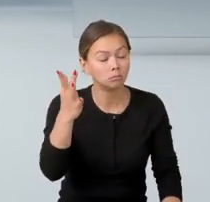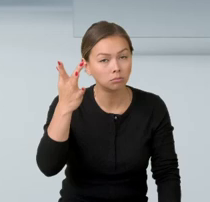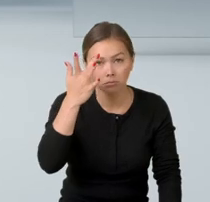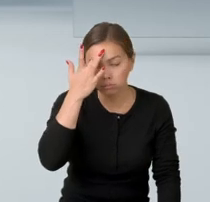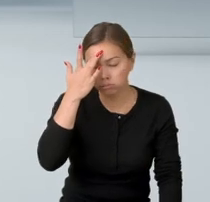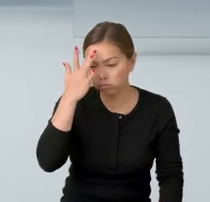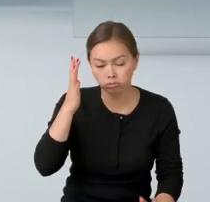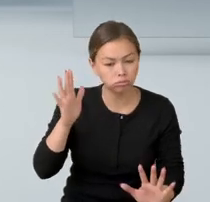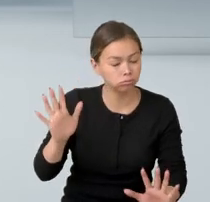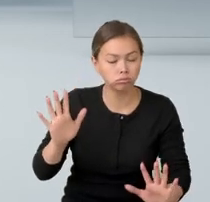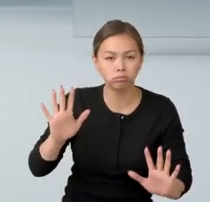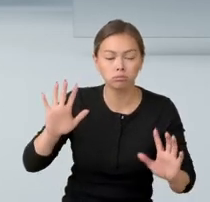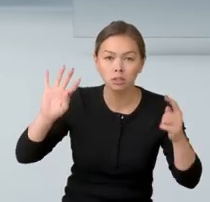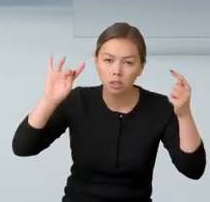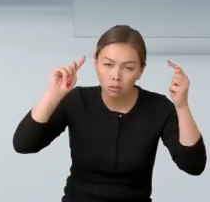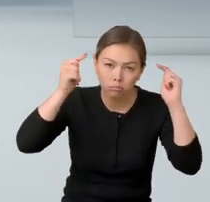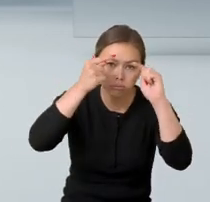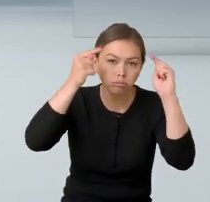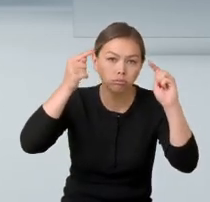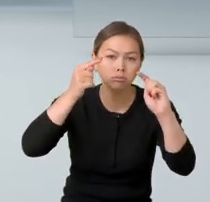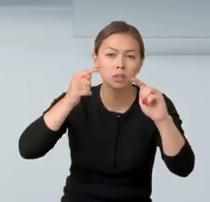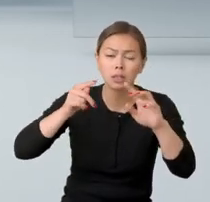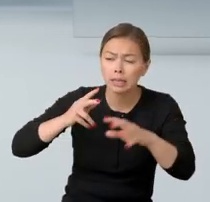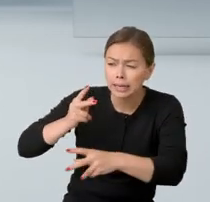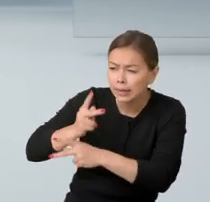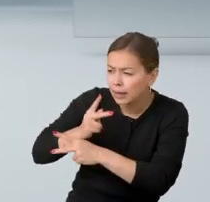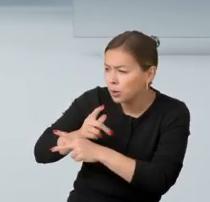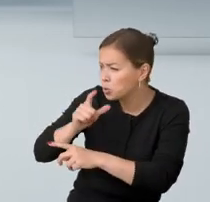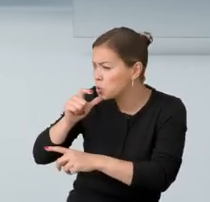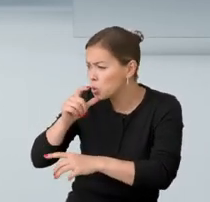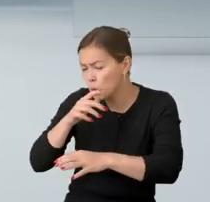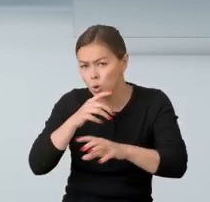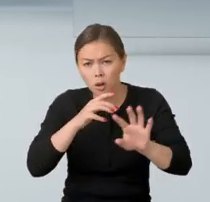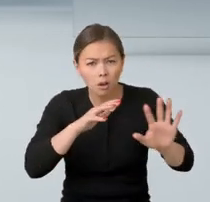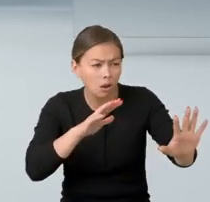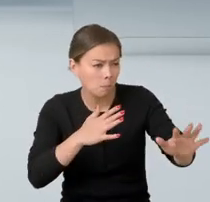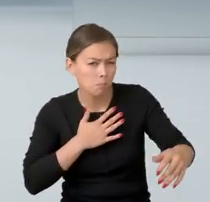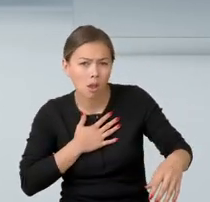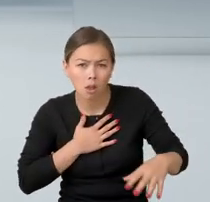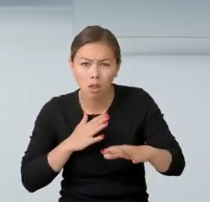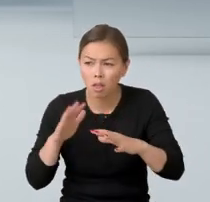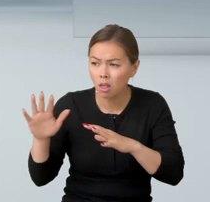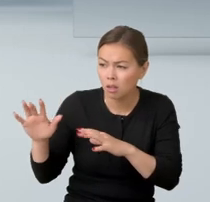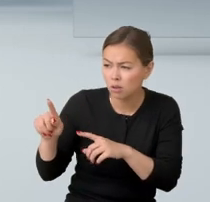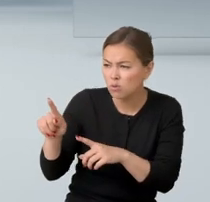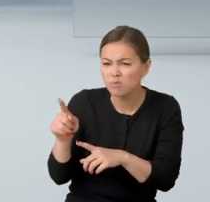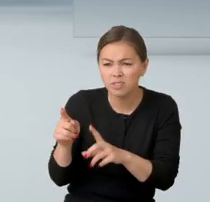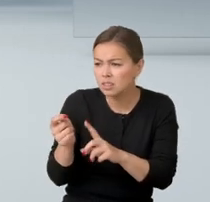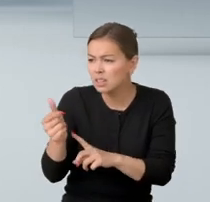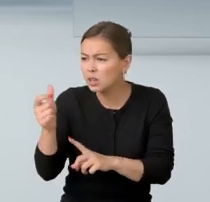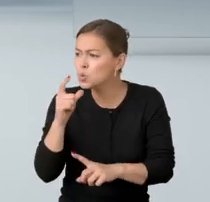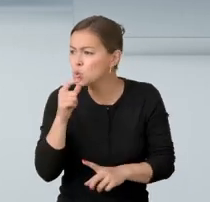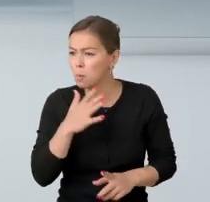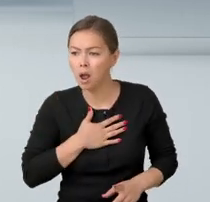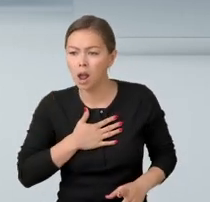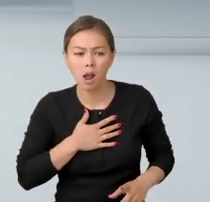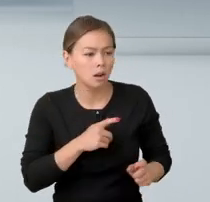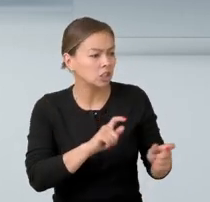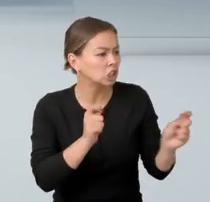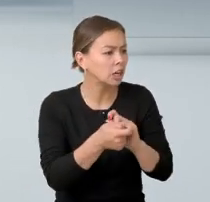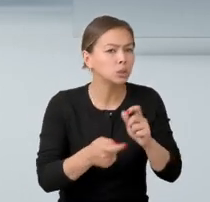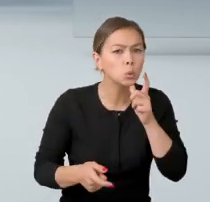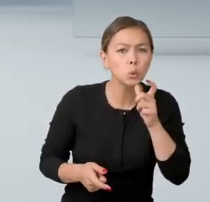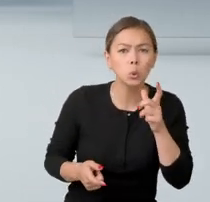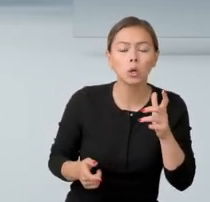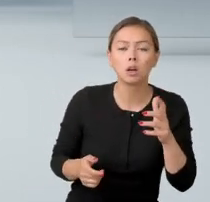a nightmare because if you have to check who is taking care of what or even who change it or